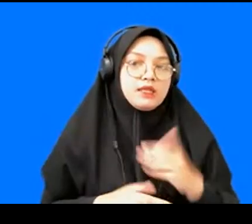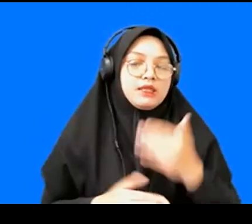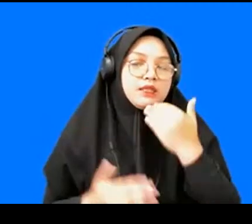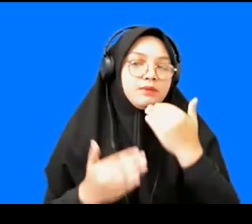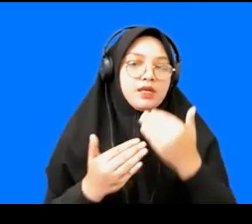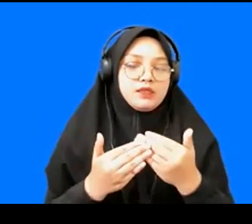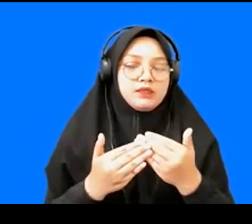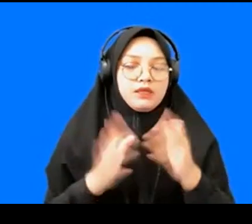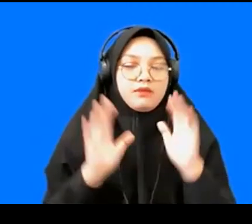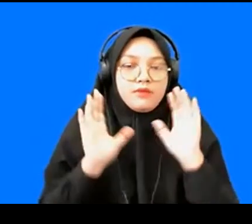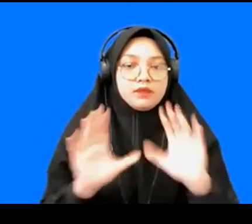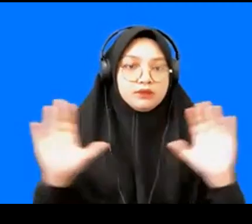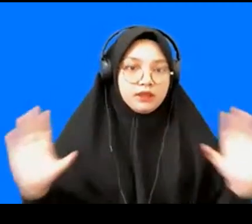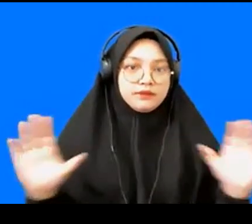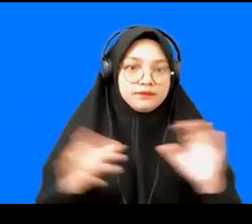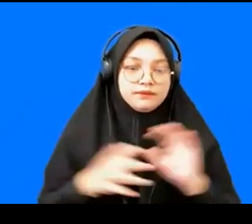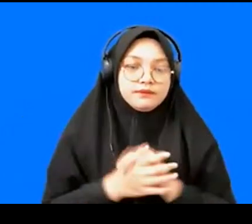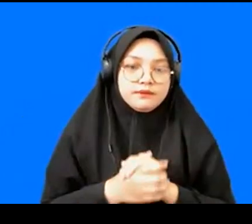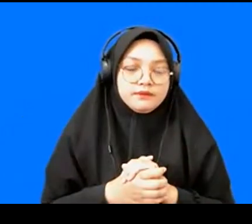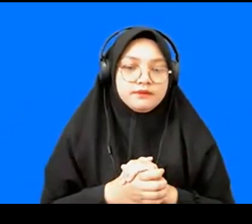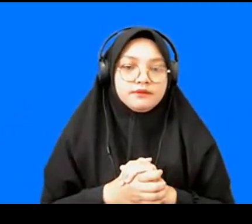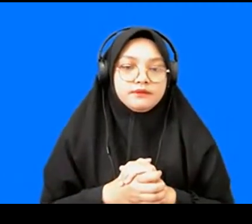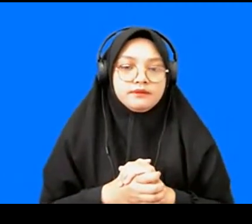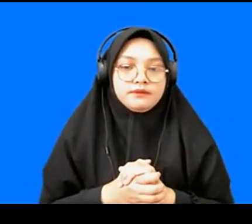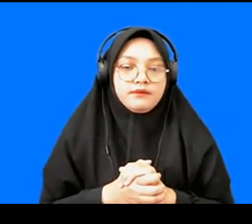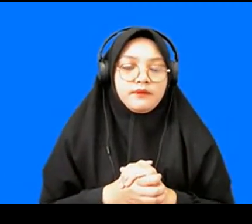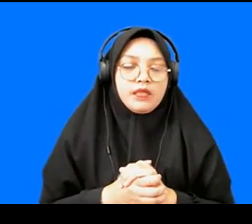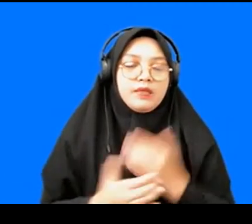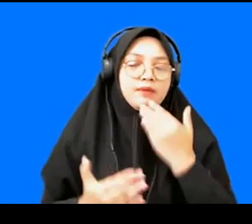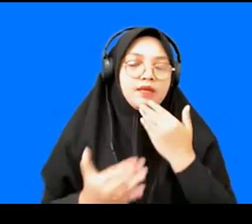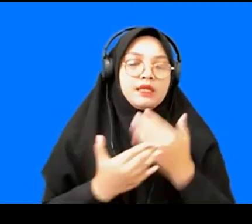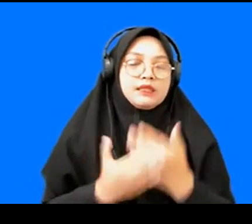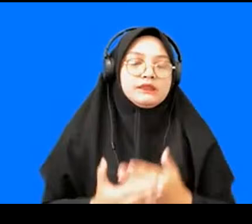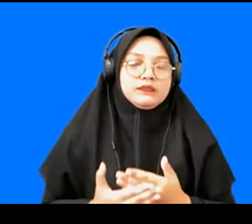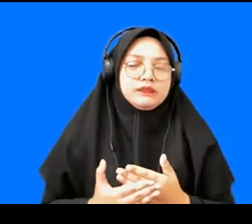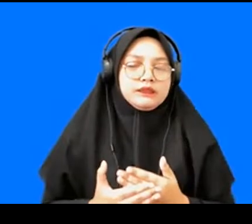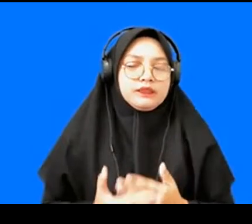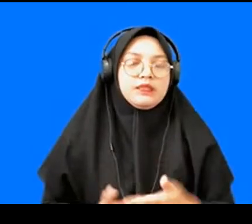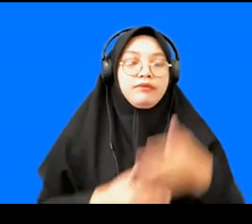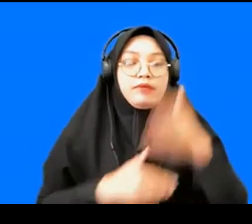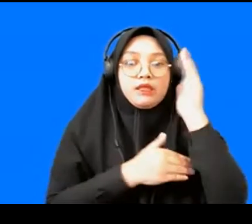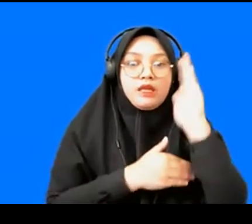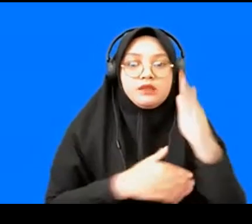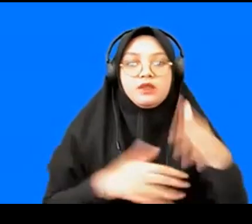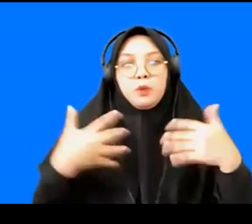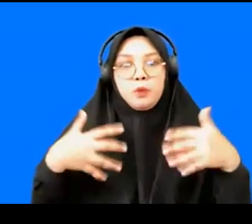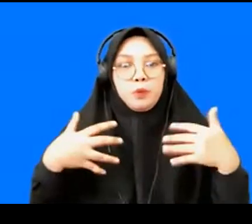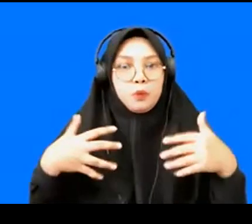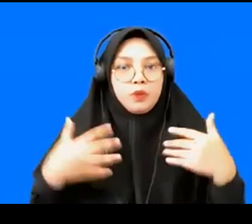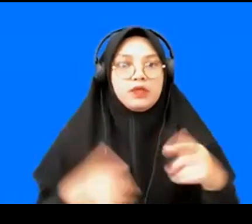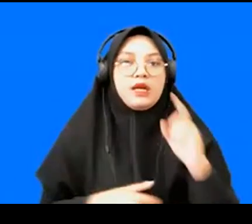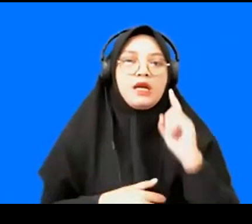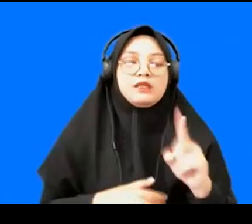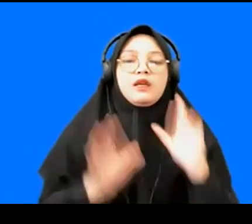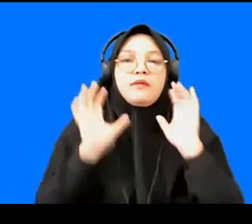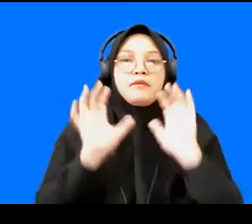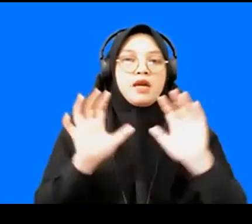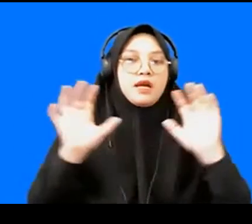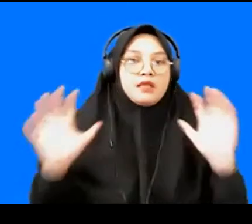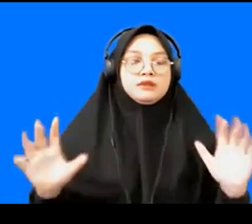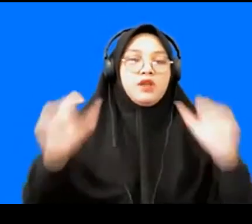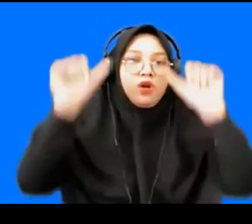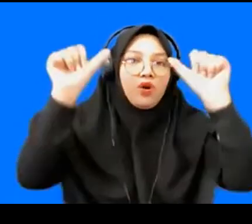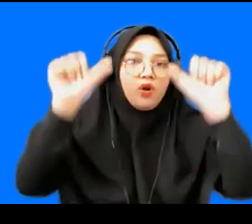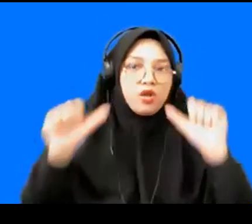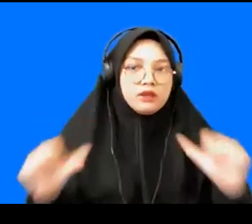the exciting presentation and sharing. We have a lot of content. We have a lot of things to digest, but also a